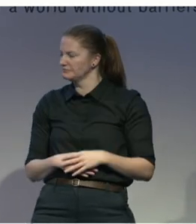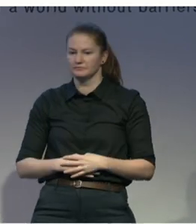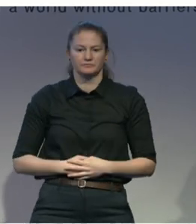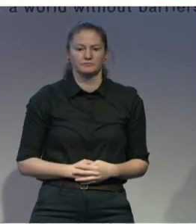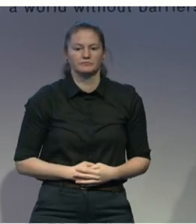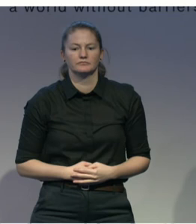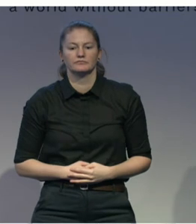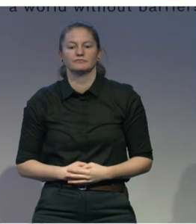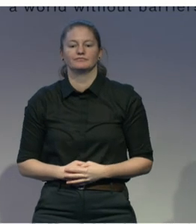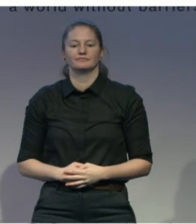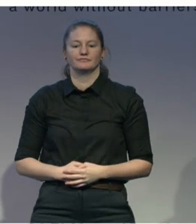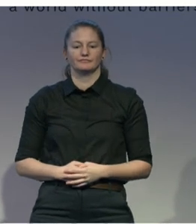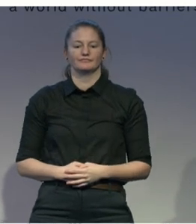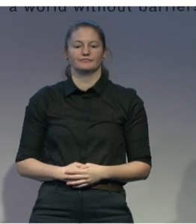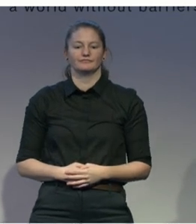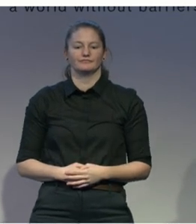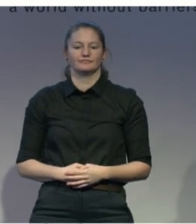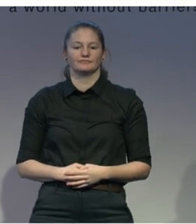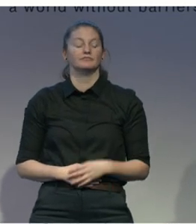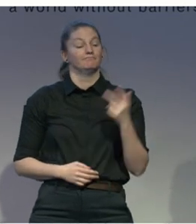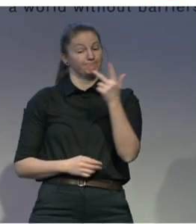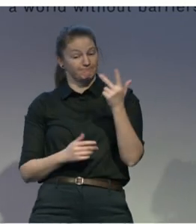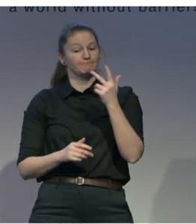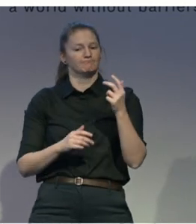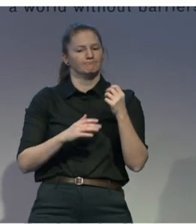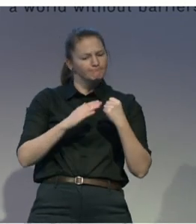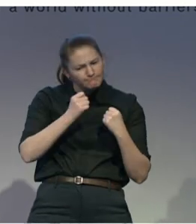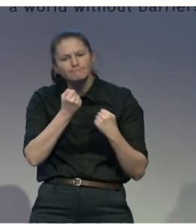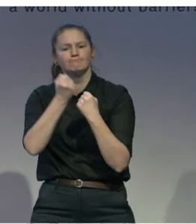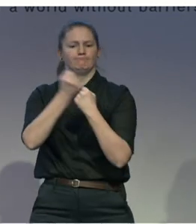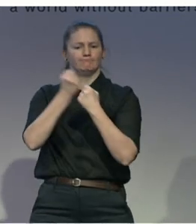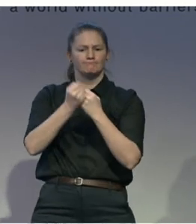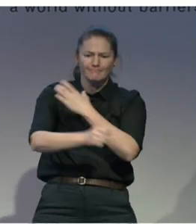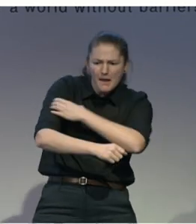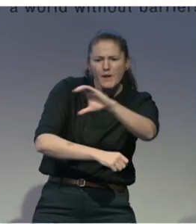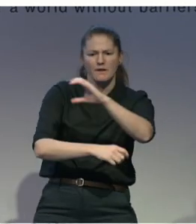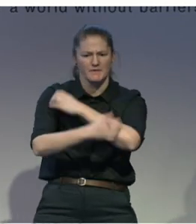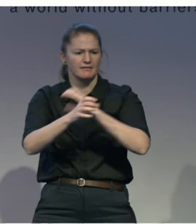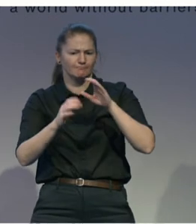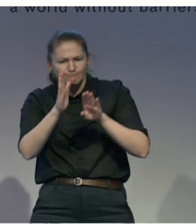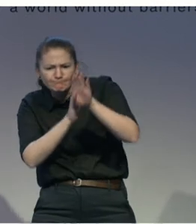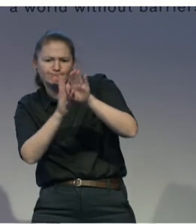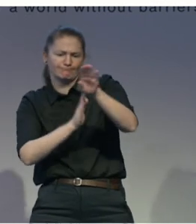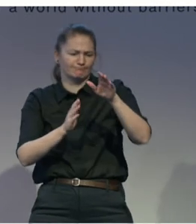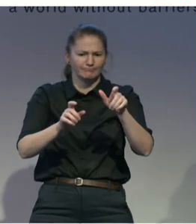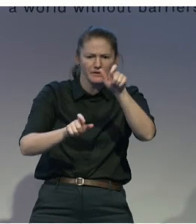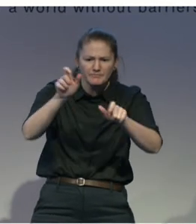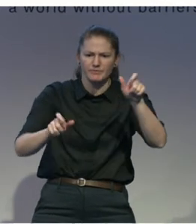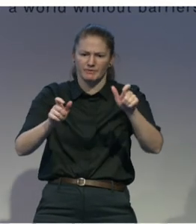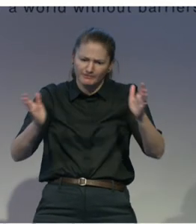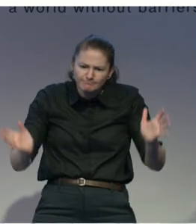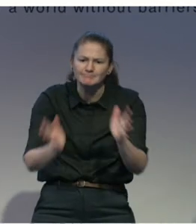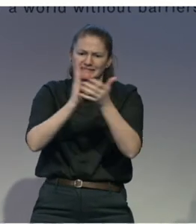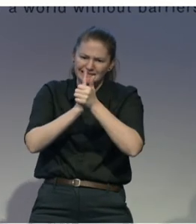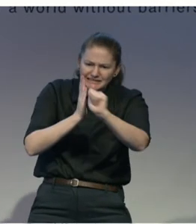and developing their capacities, and promoting access to services. We work